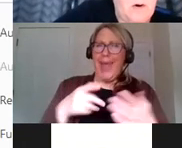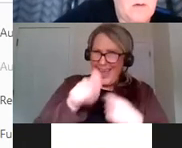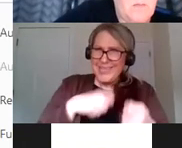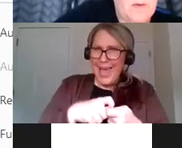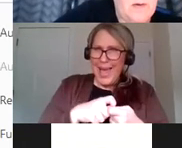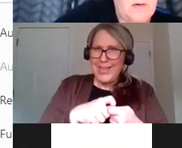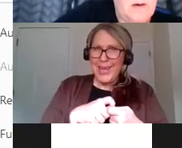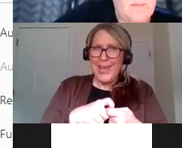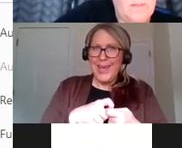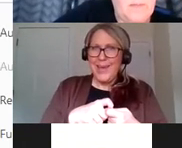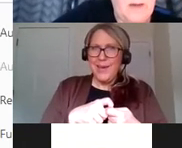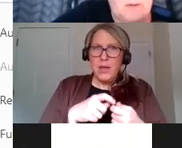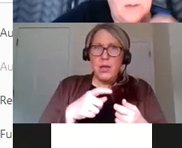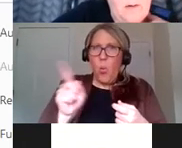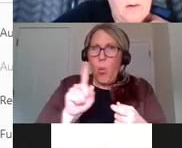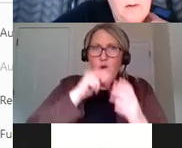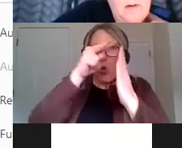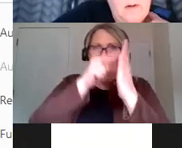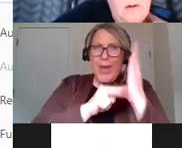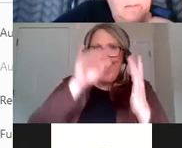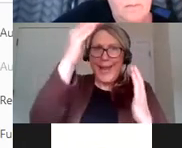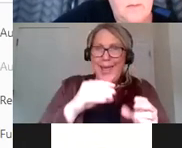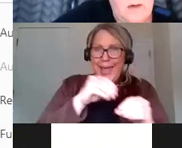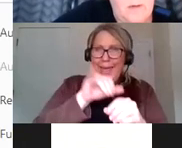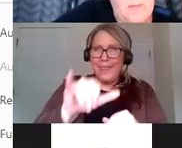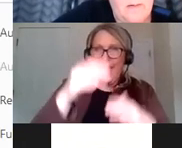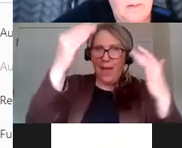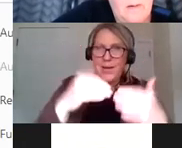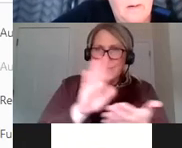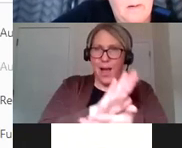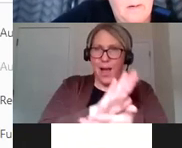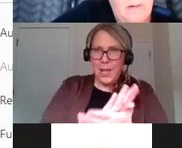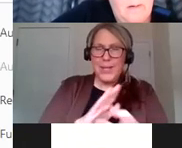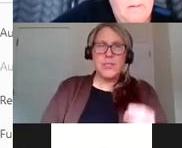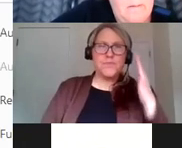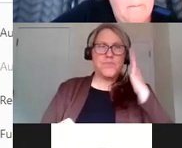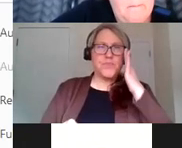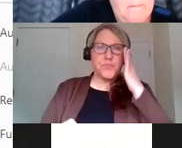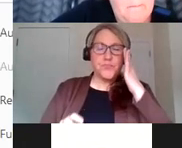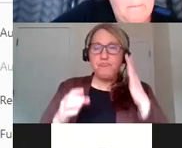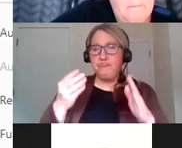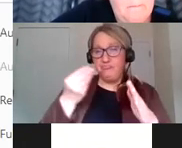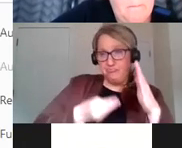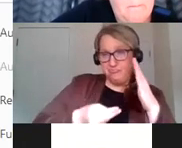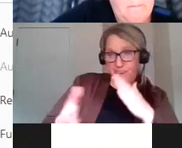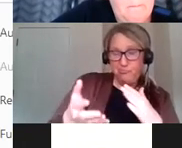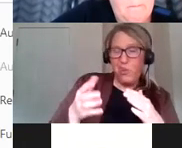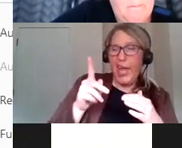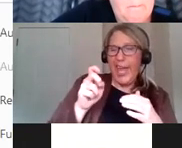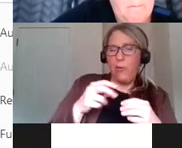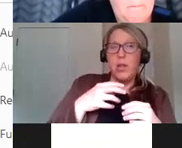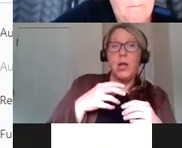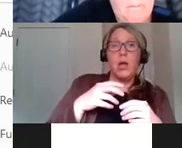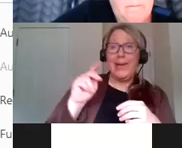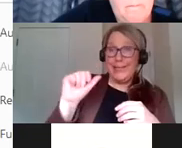you are within that particular document. And just as a side note, these tags in this tag tree that